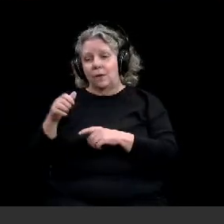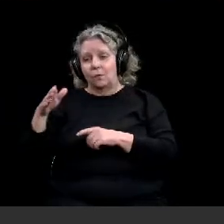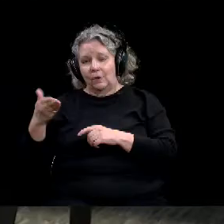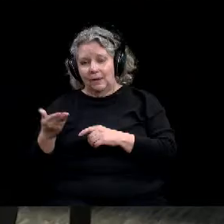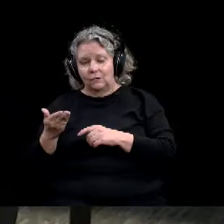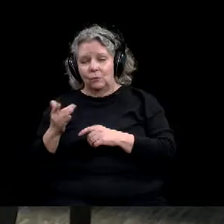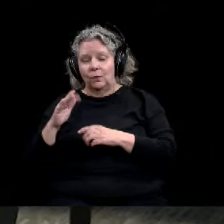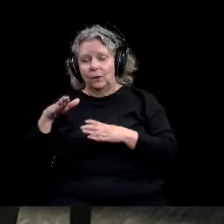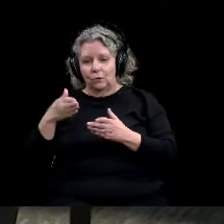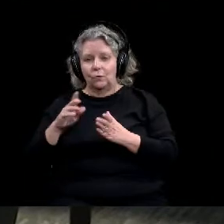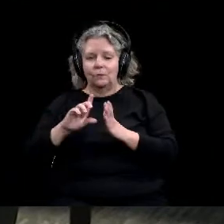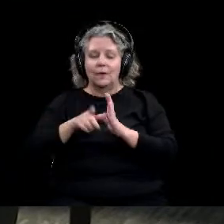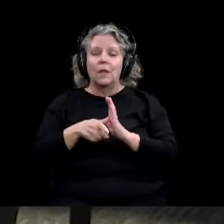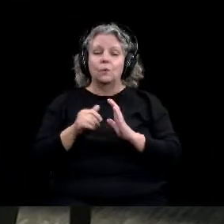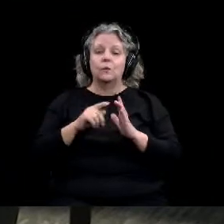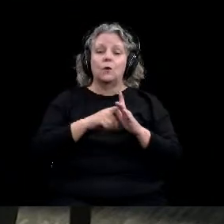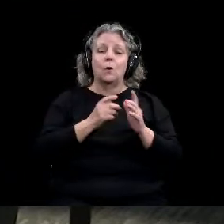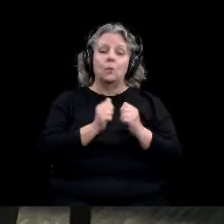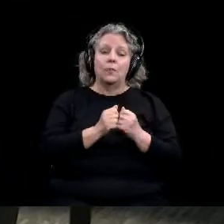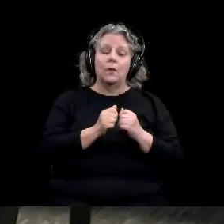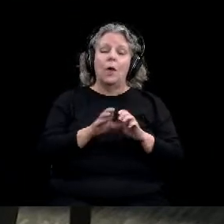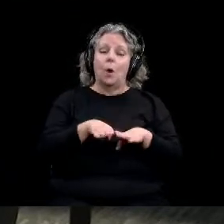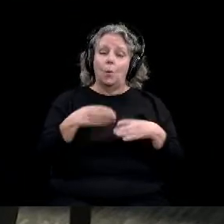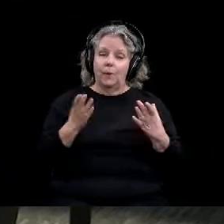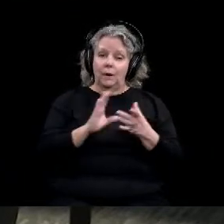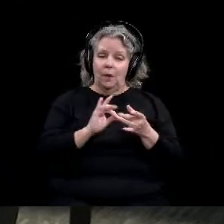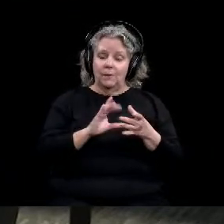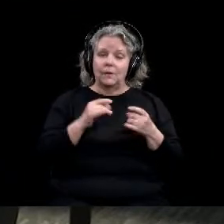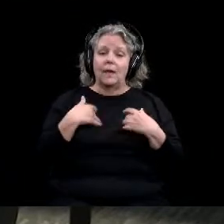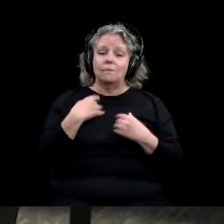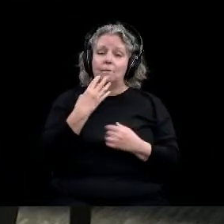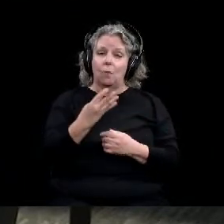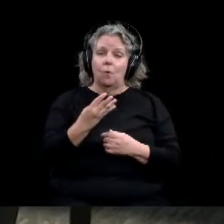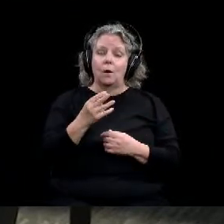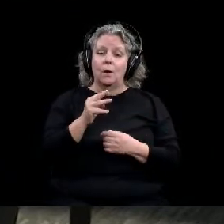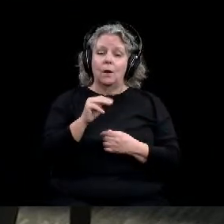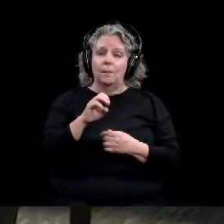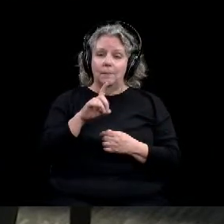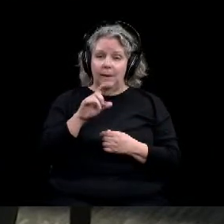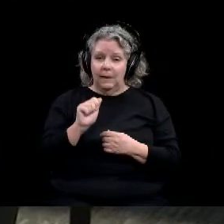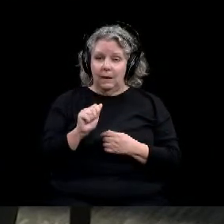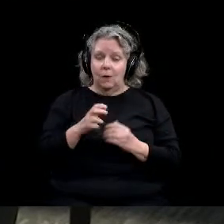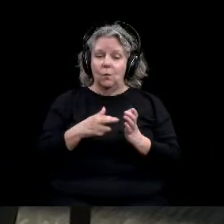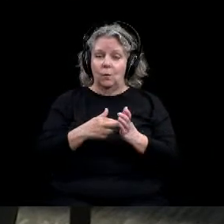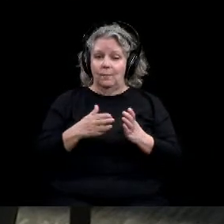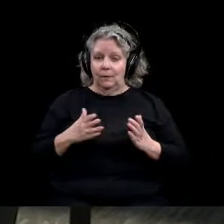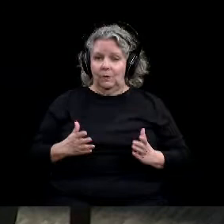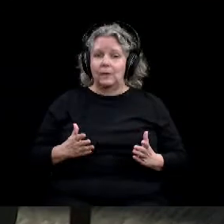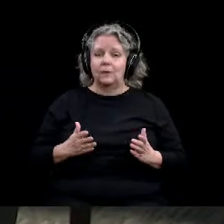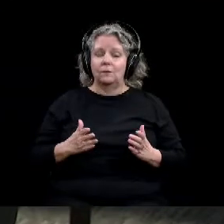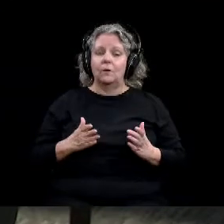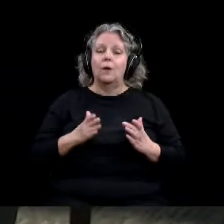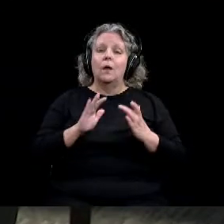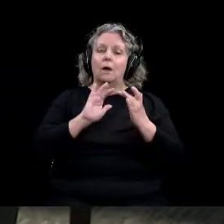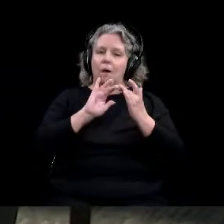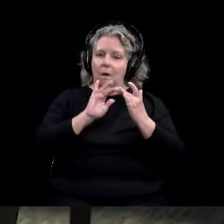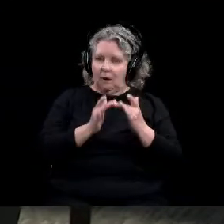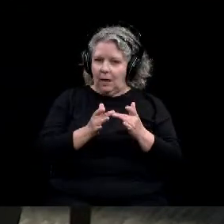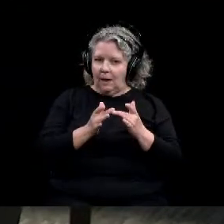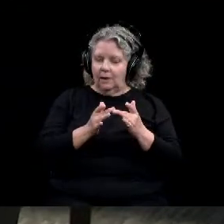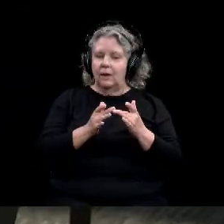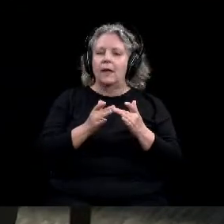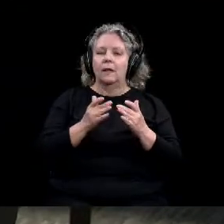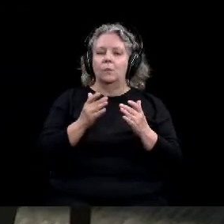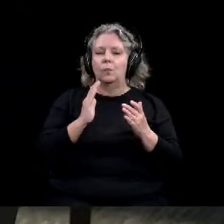media representatives online, and we'll have each one of those be able to ask at least 2 questions, and we'll get to that after that. But let's first go in the order